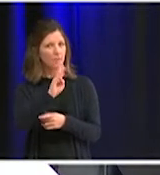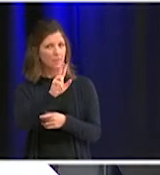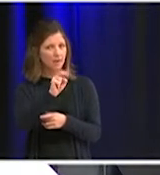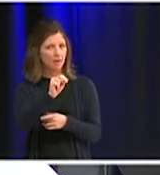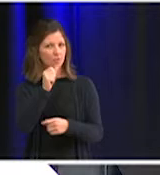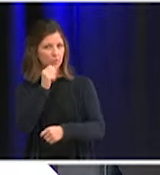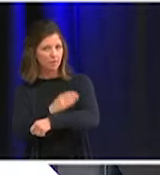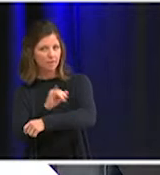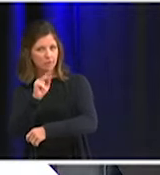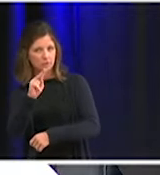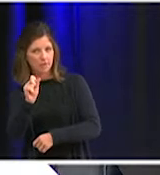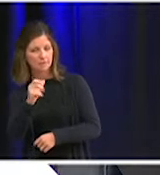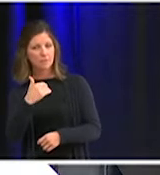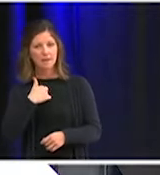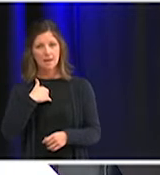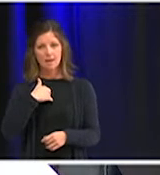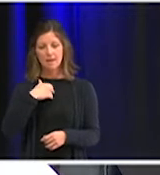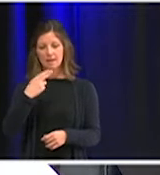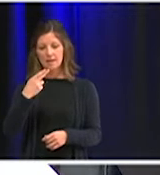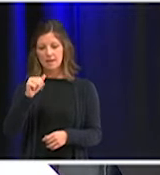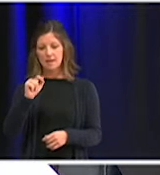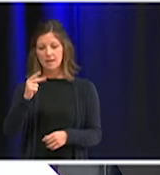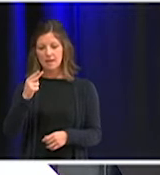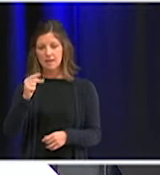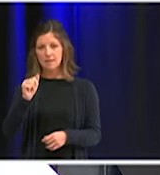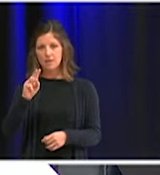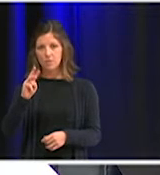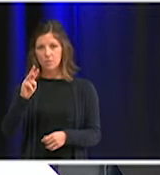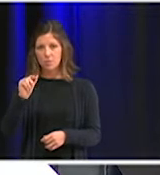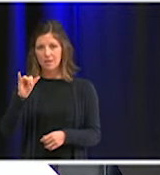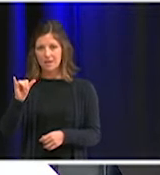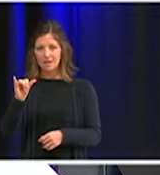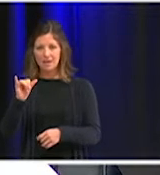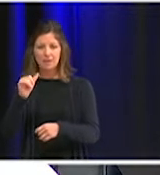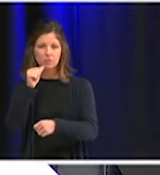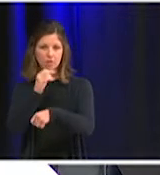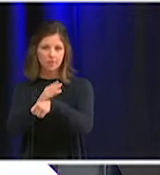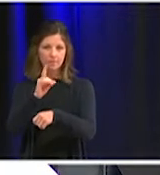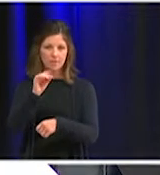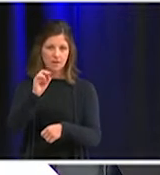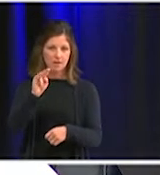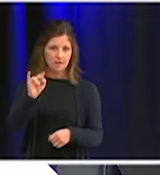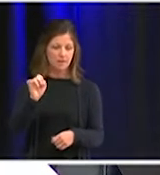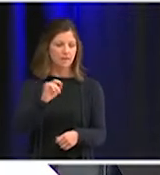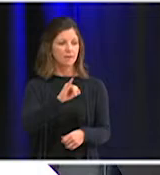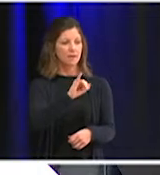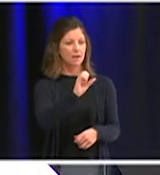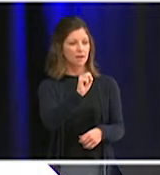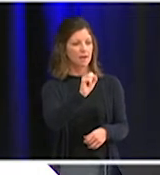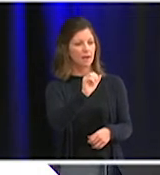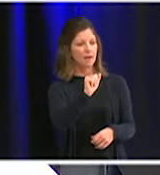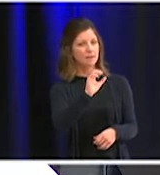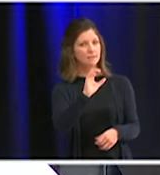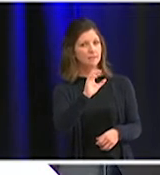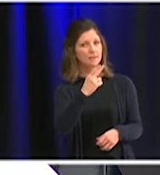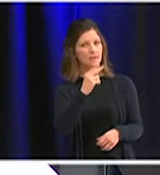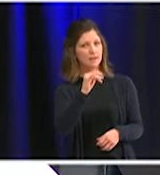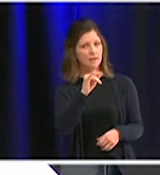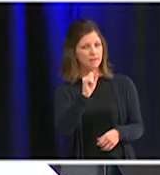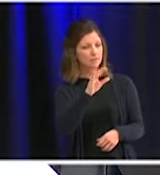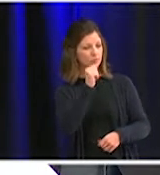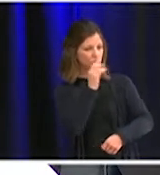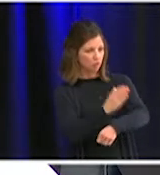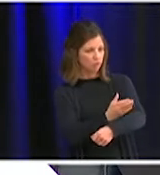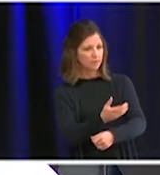Danita Hathaway from Donny Hathaway. And we had Isaac Hayes' daughter as well to talk about the